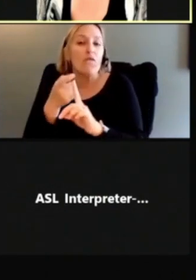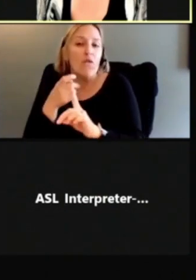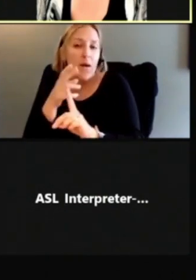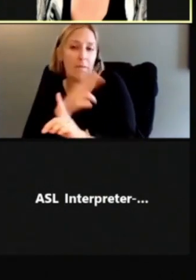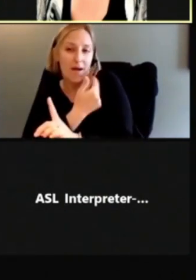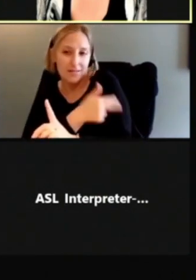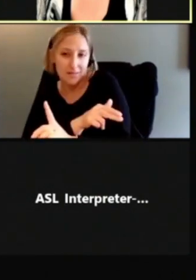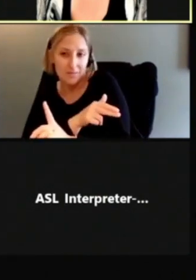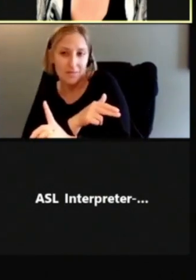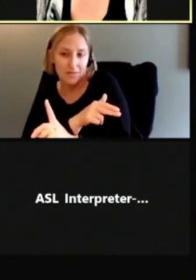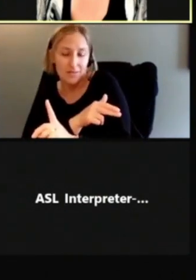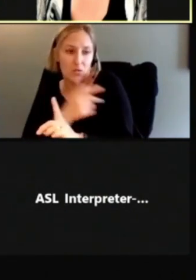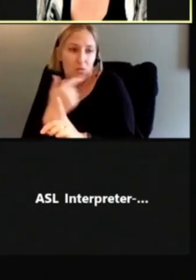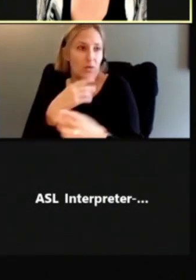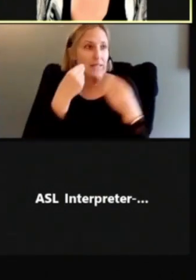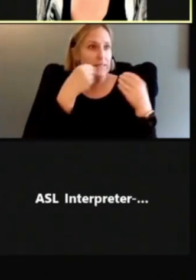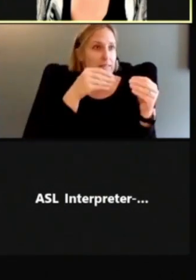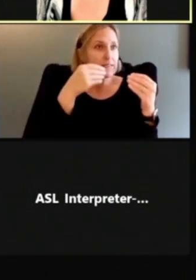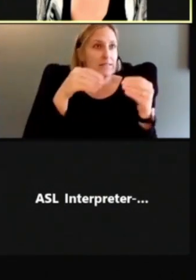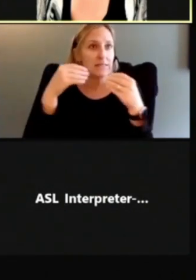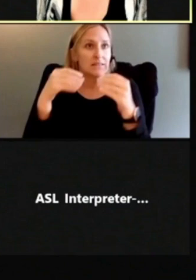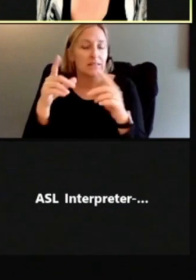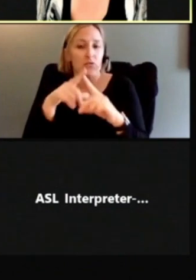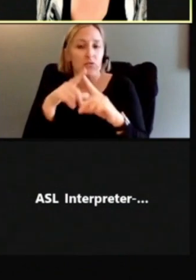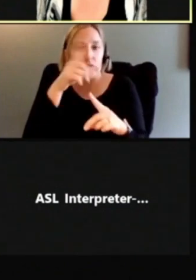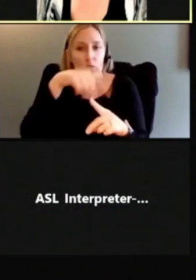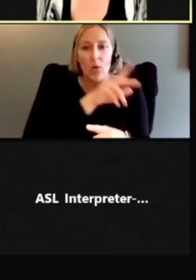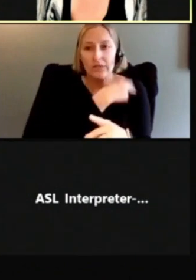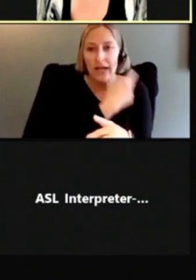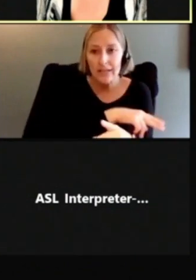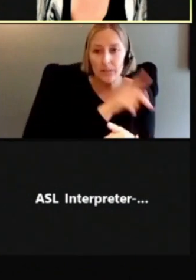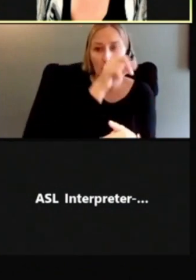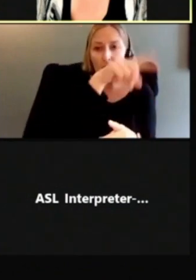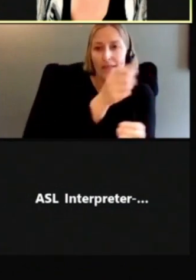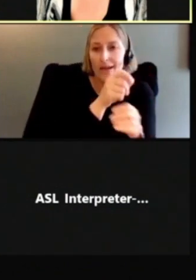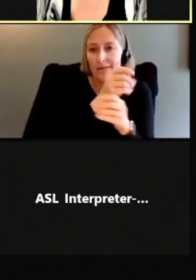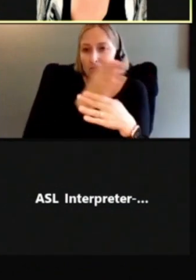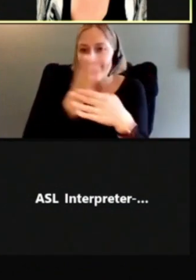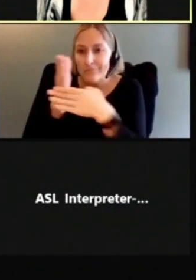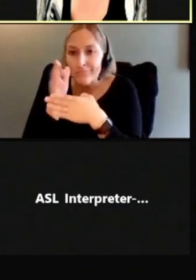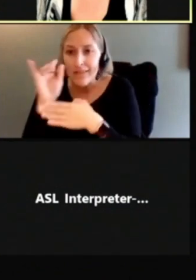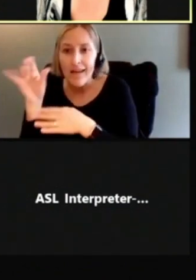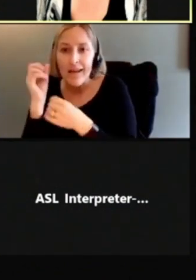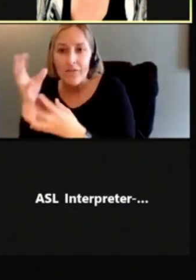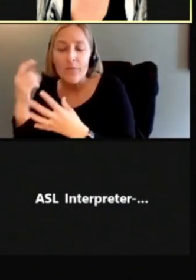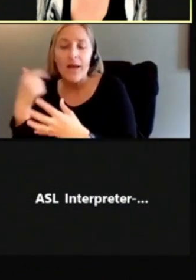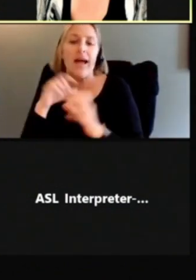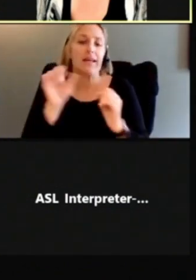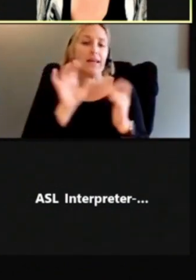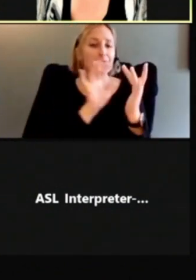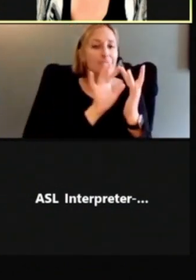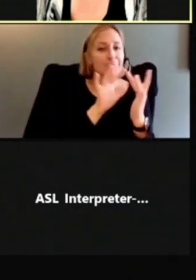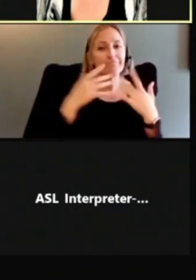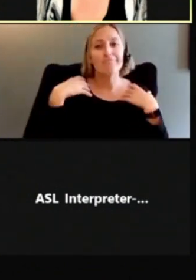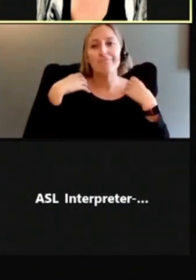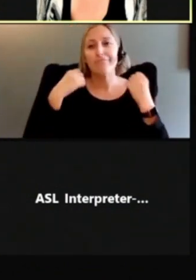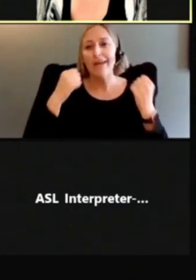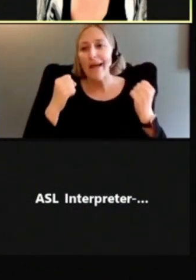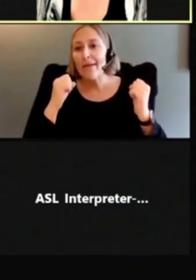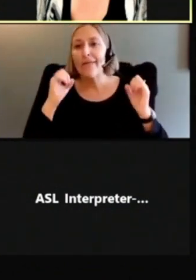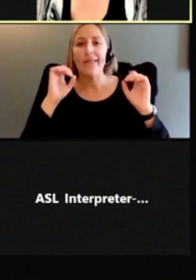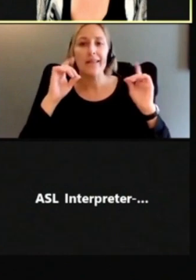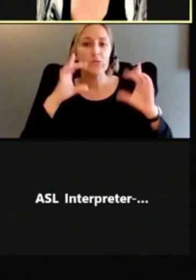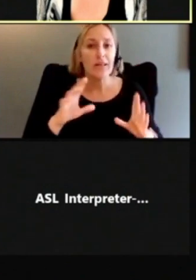to health educators. And in the case of what we do, it'd be childbirth educators